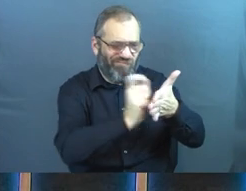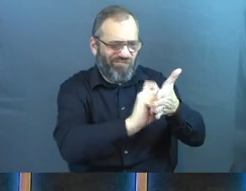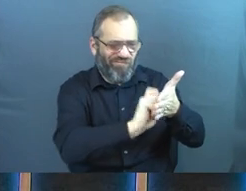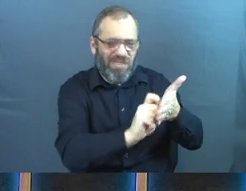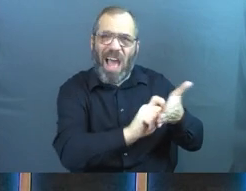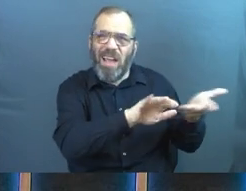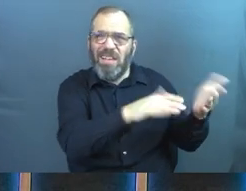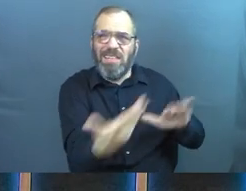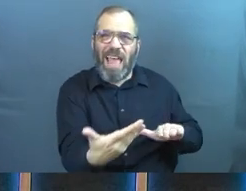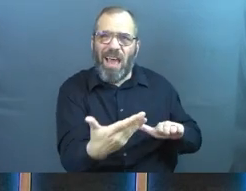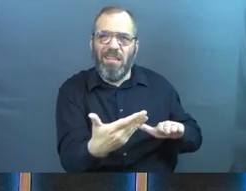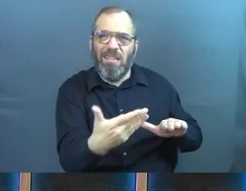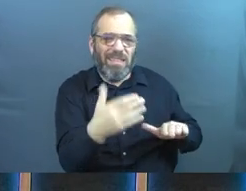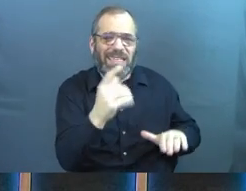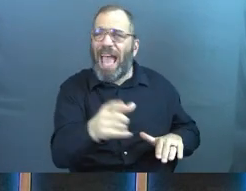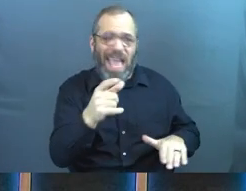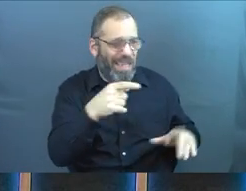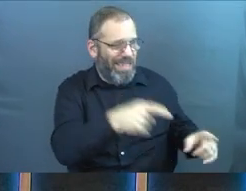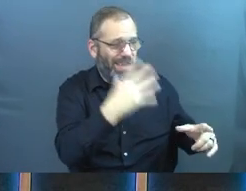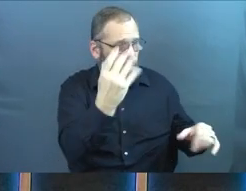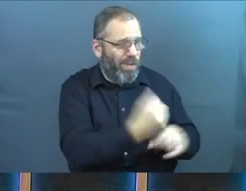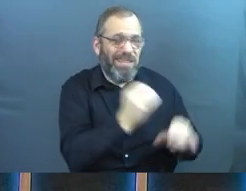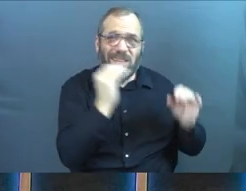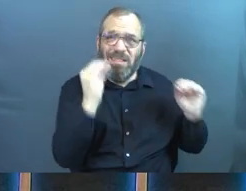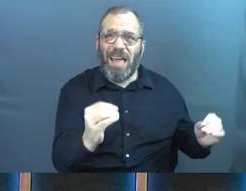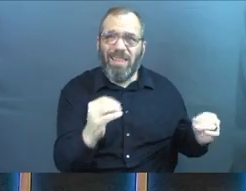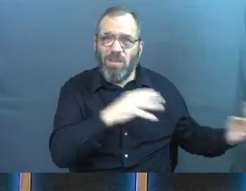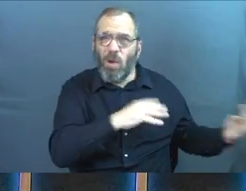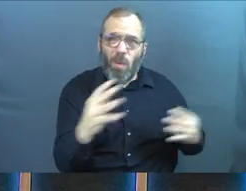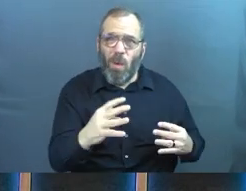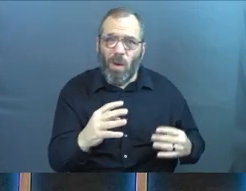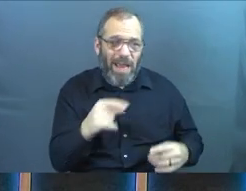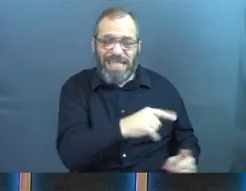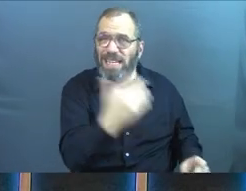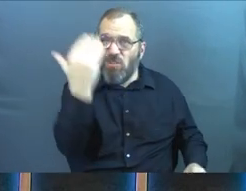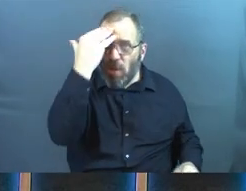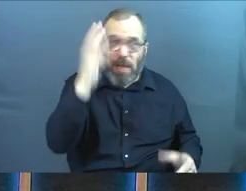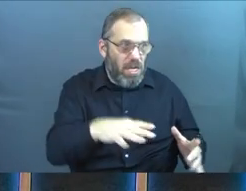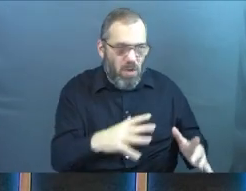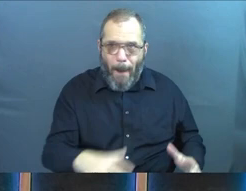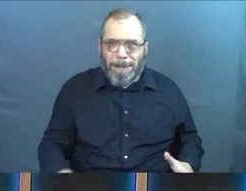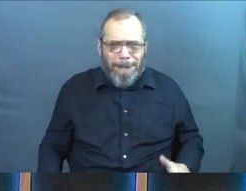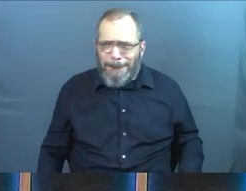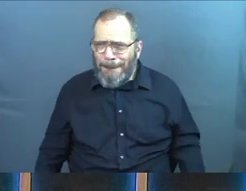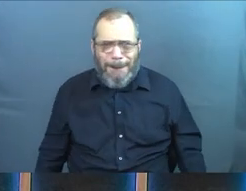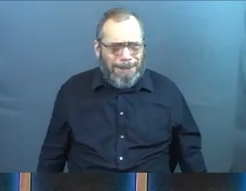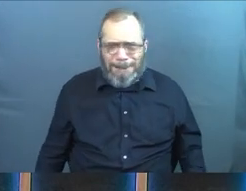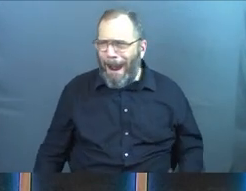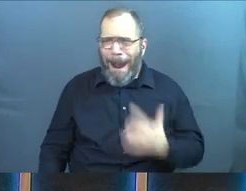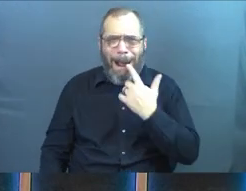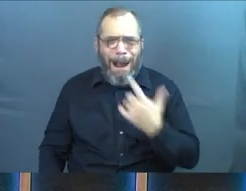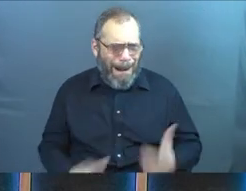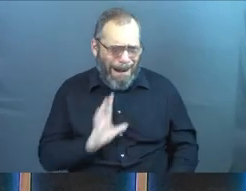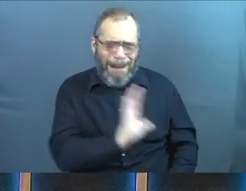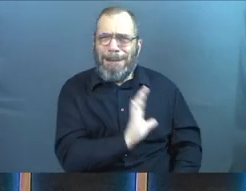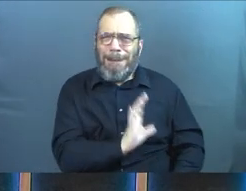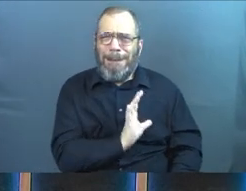not going to win the war, and he knows it now. And so that drives his toothlessness